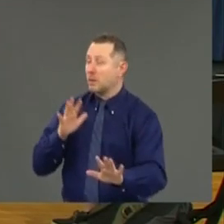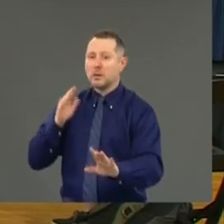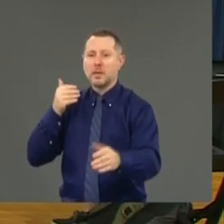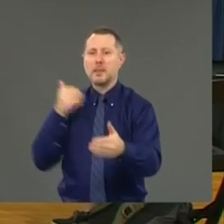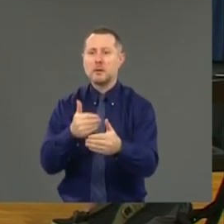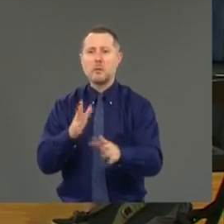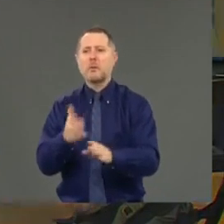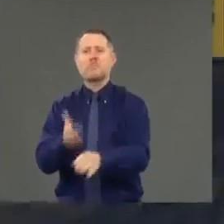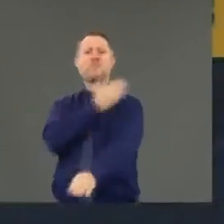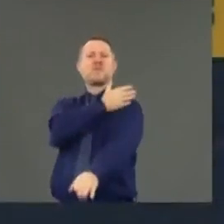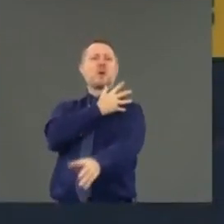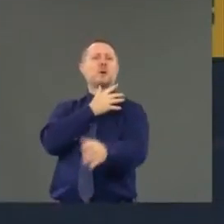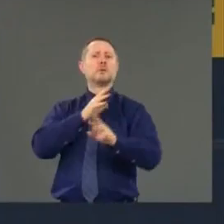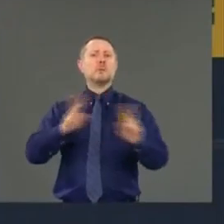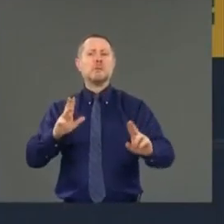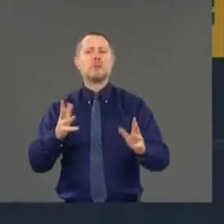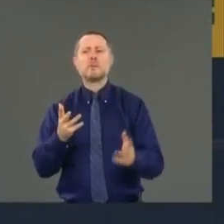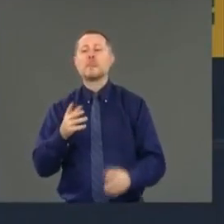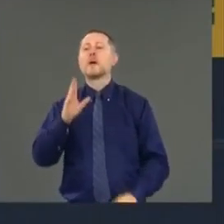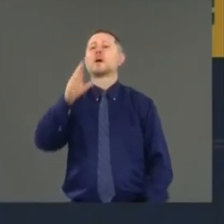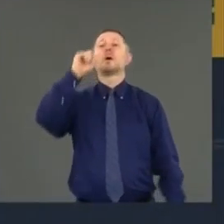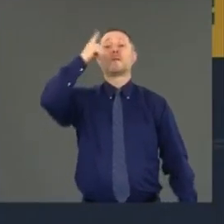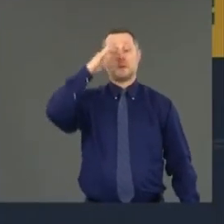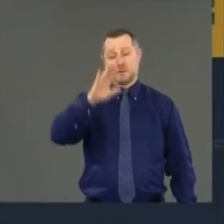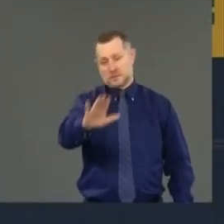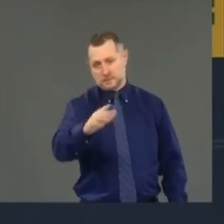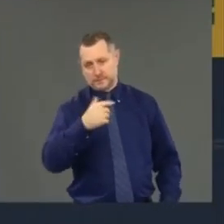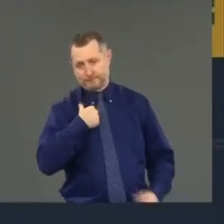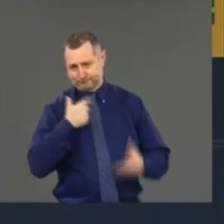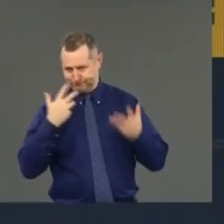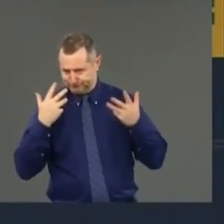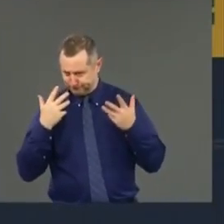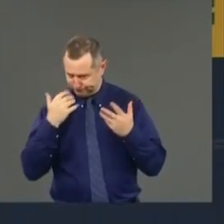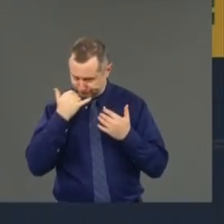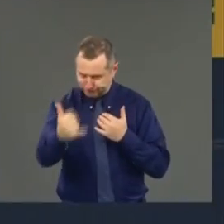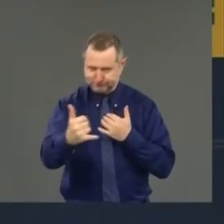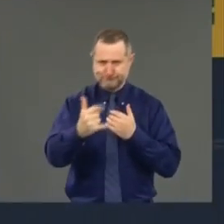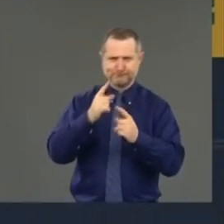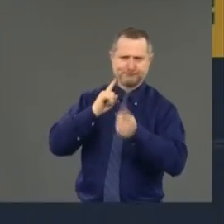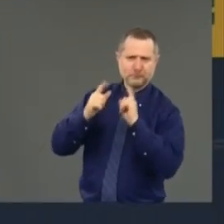right now? We talk to the city multiple times a day, so